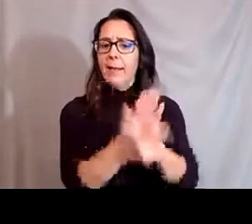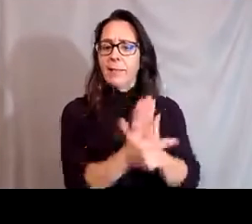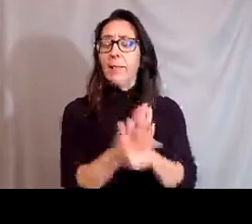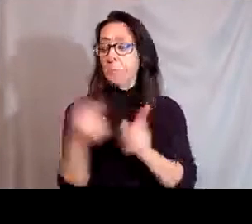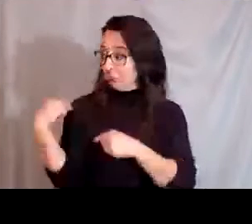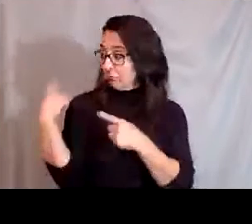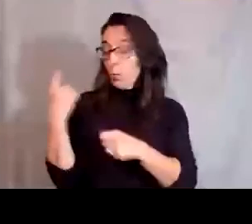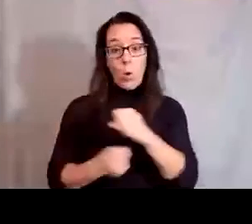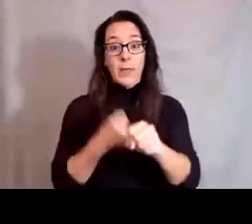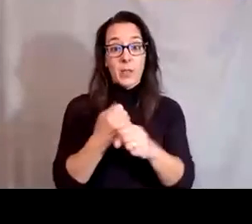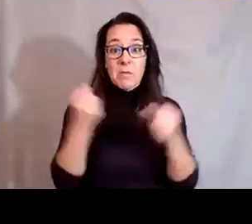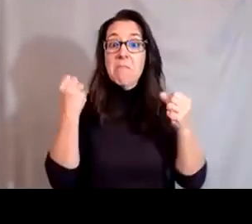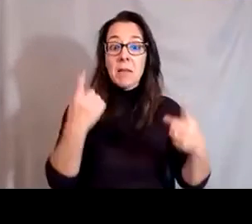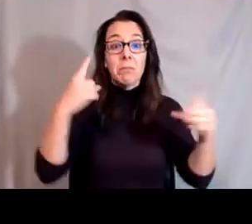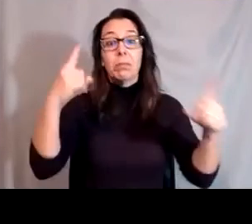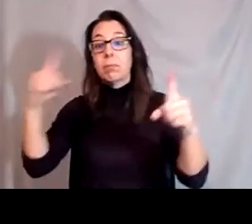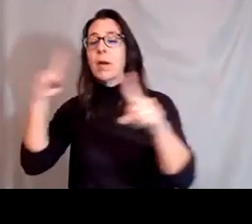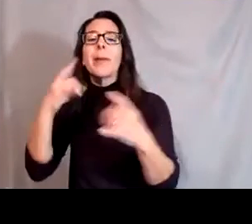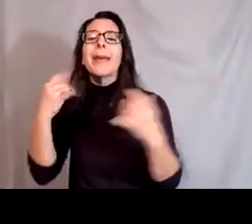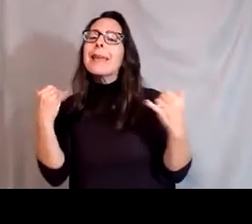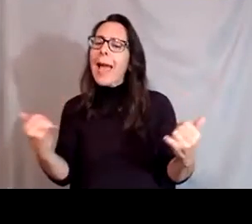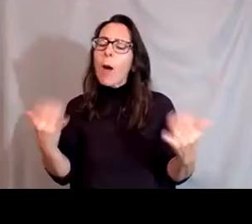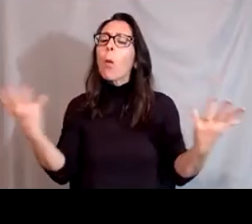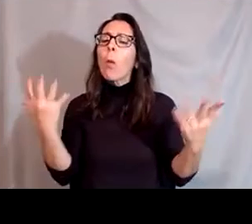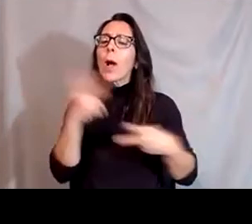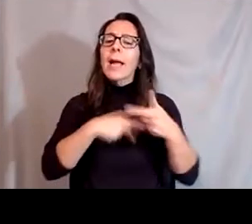the problems impeding more movement?